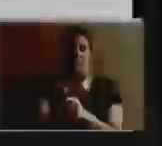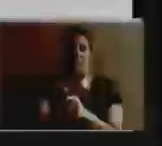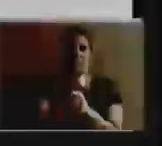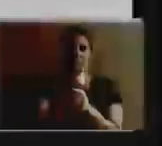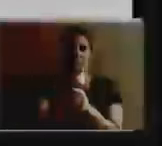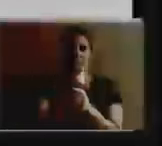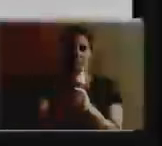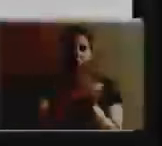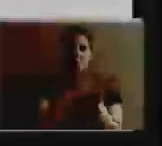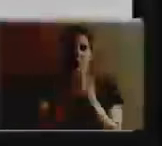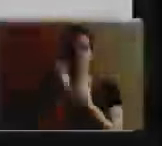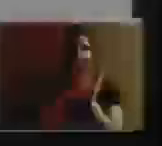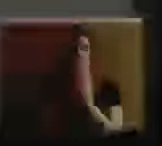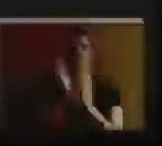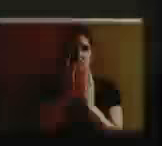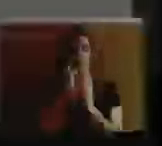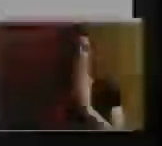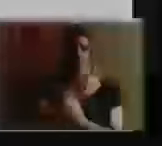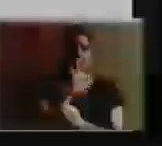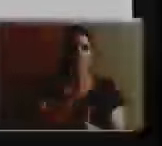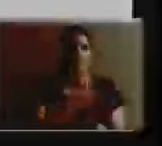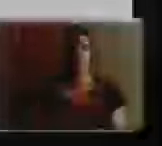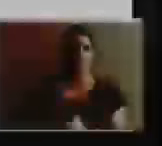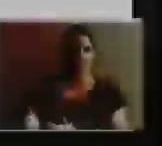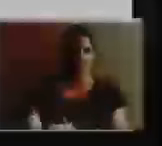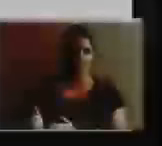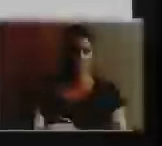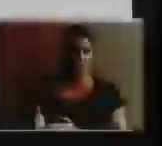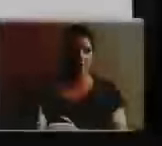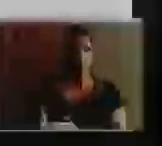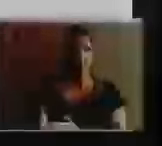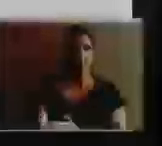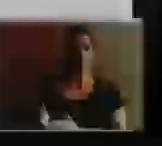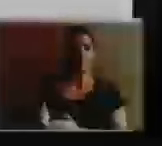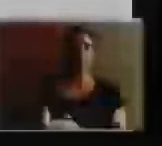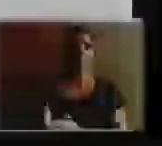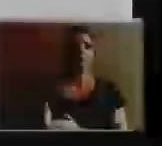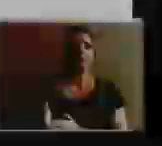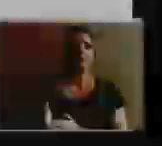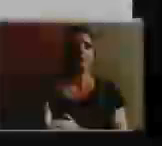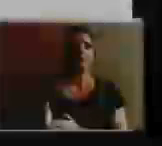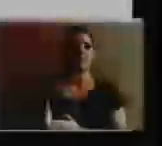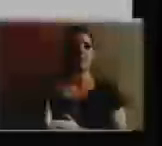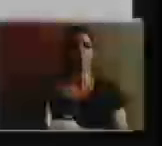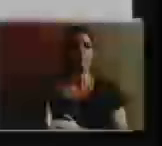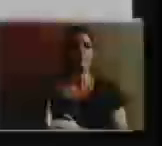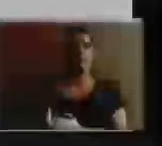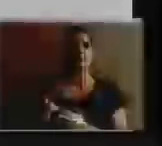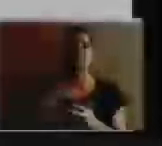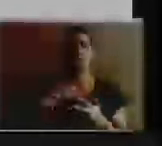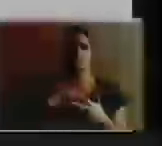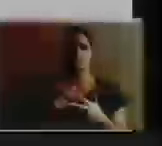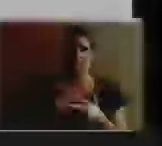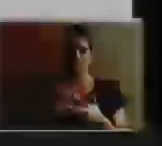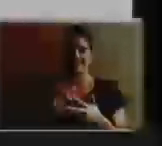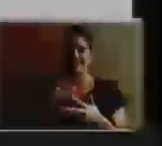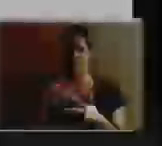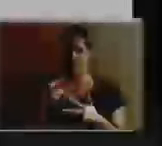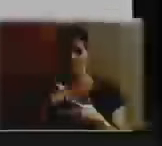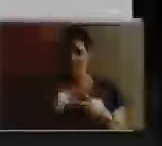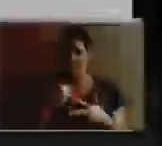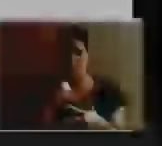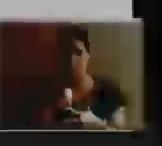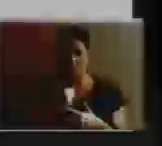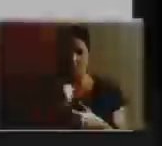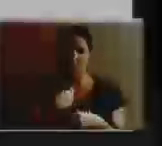resources that align with that strategy. And that's really what year two was about, making sure that we have